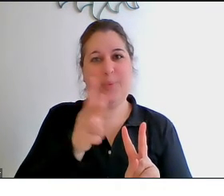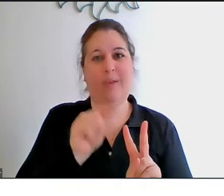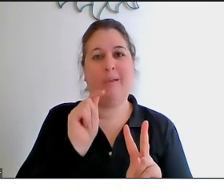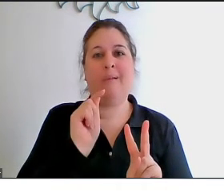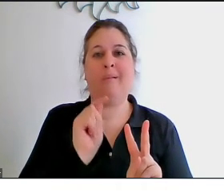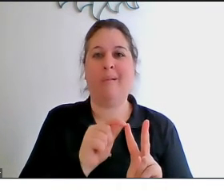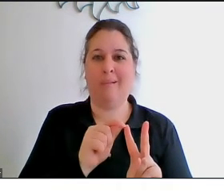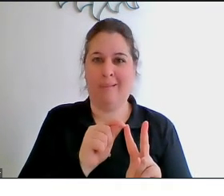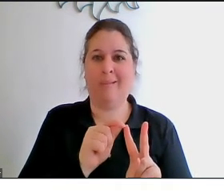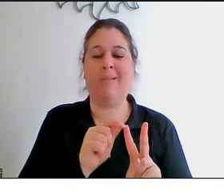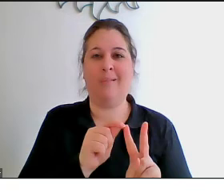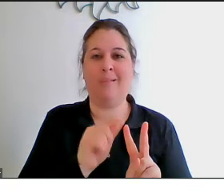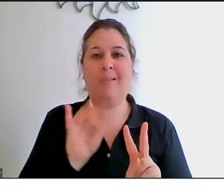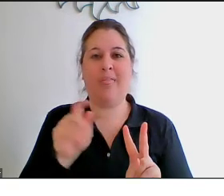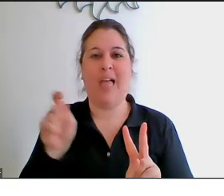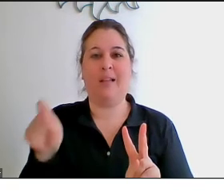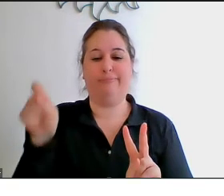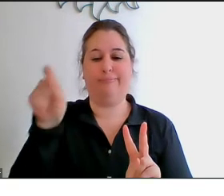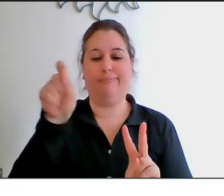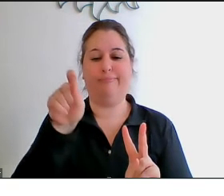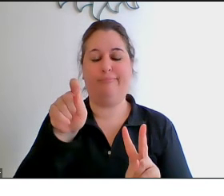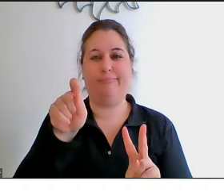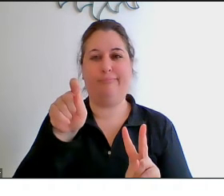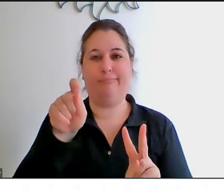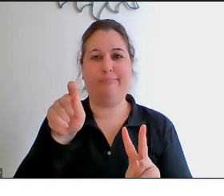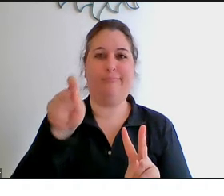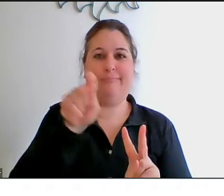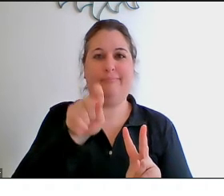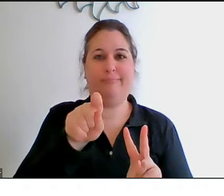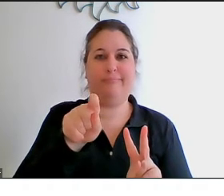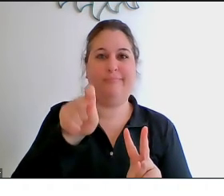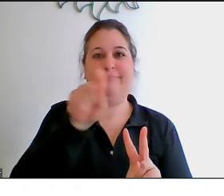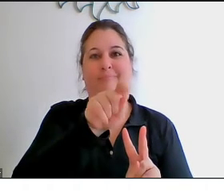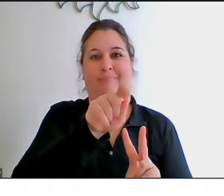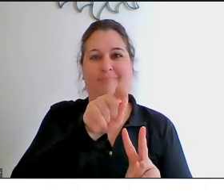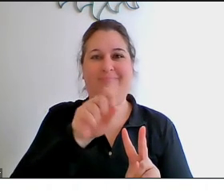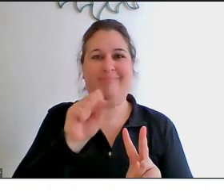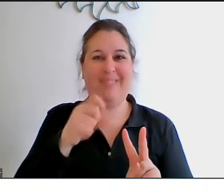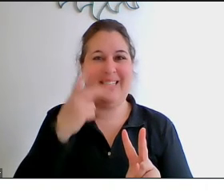answer is because it's where the end of the arrow is. That's your answer.